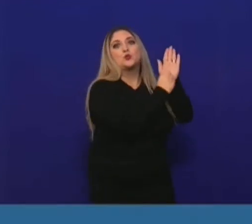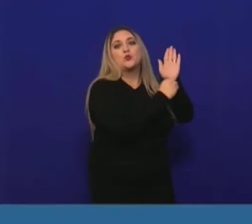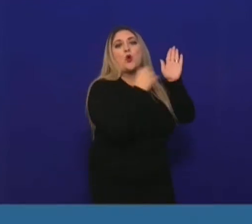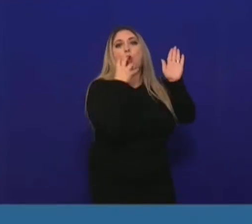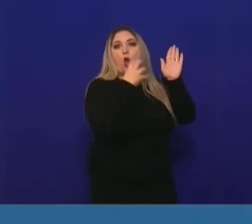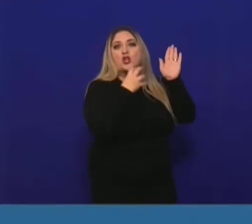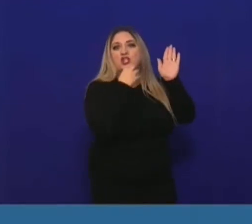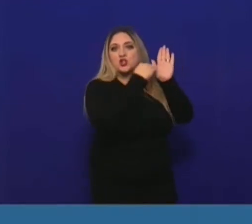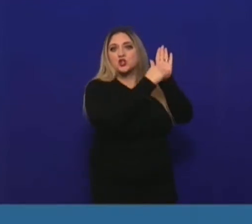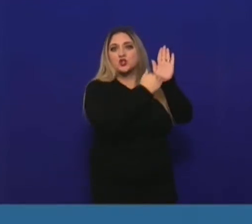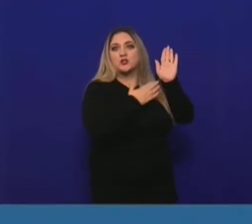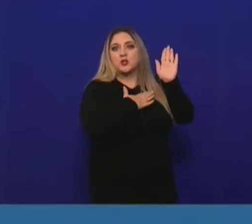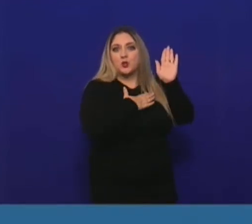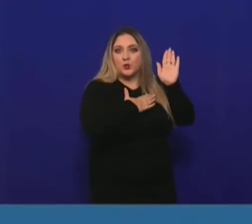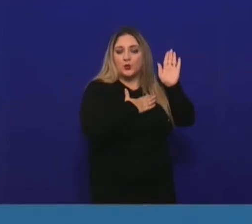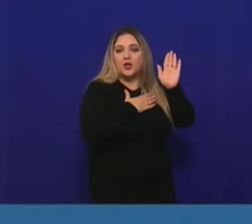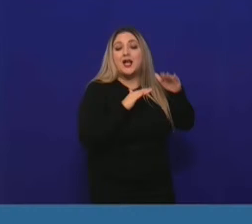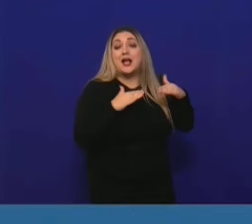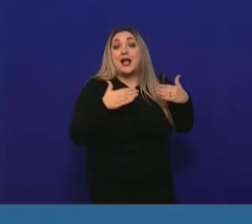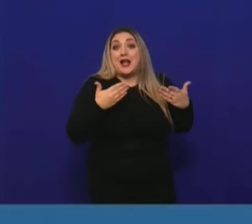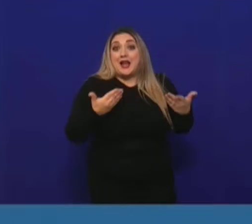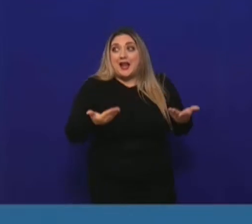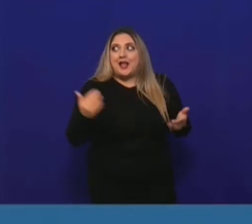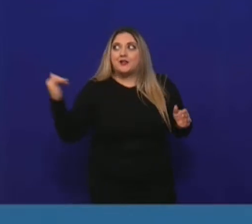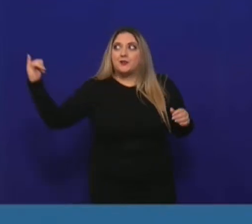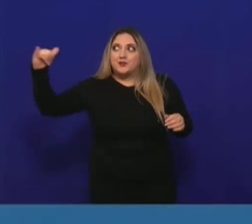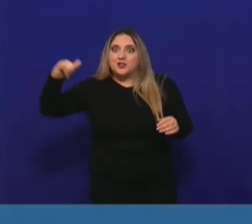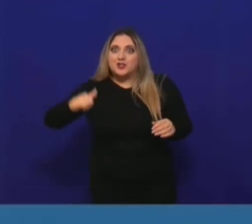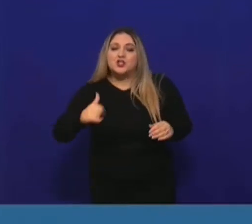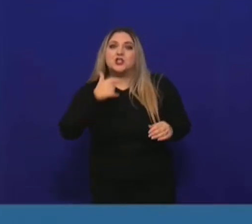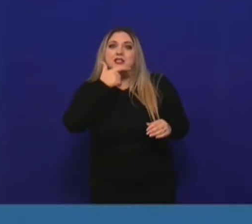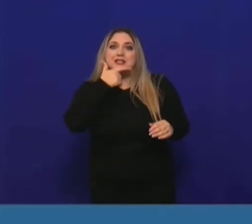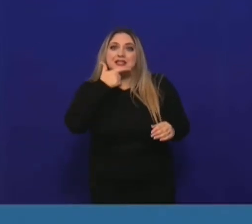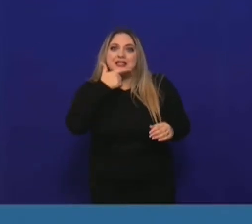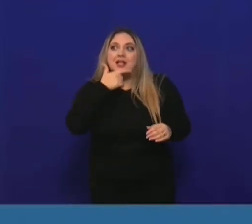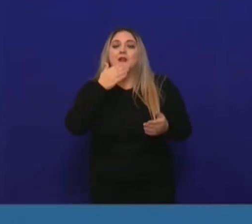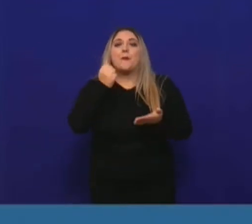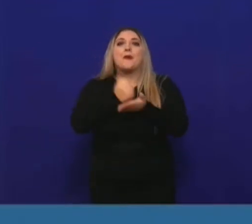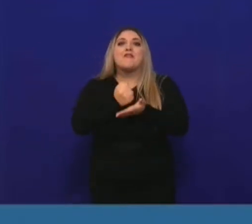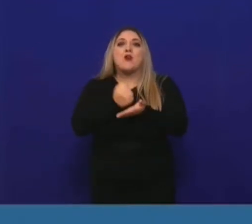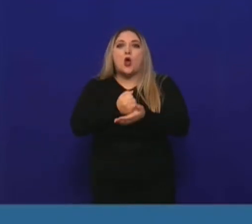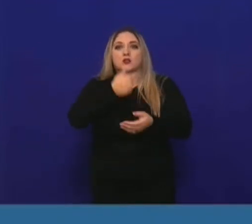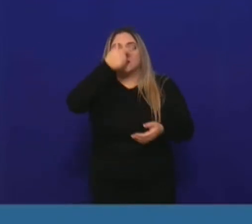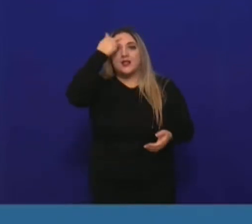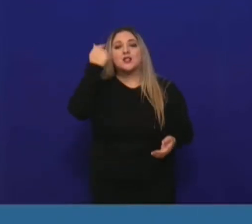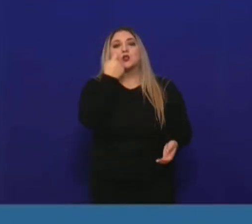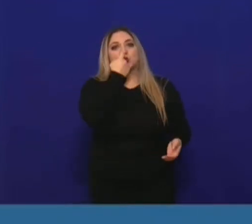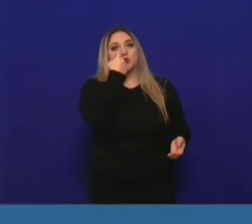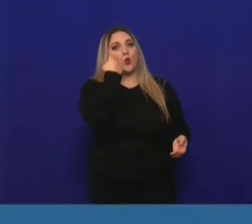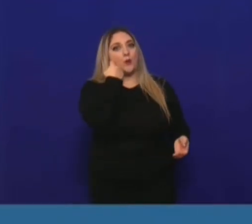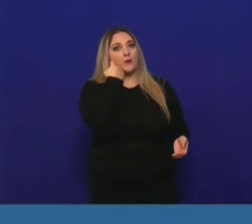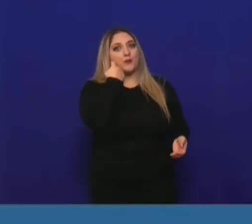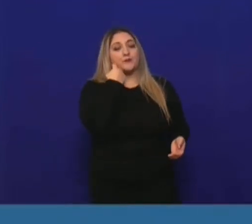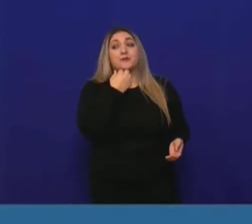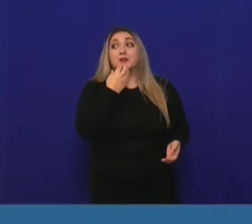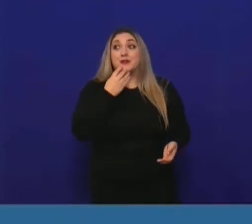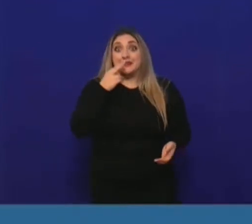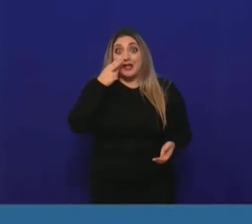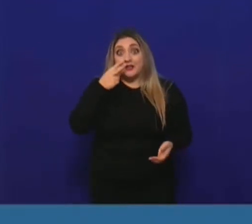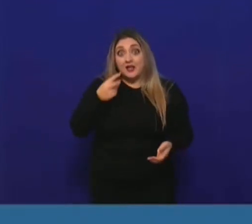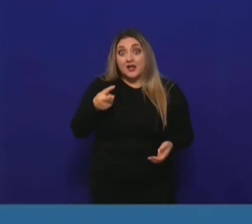u għalhekk dawk il-nies kollha kienu qegħdin jiġu mill-Ingilterra kien qed ikollhom bżonn li jagħmlu it-test. Kif rajna